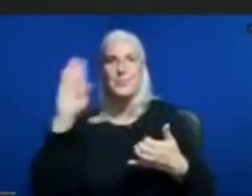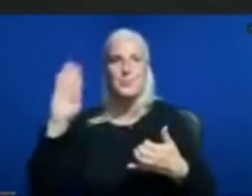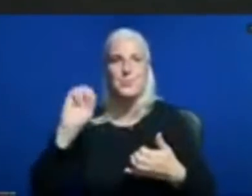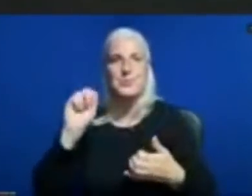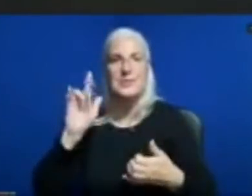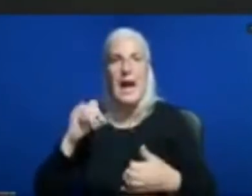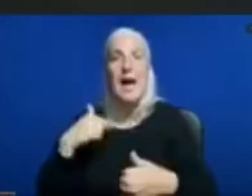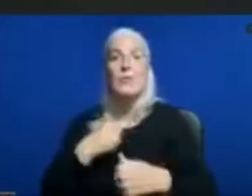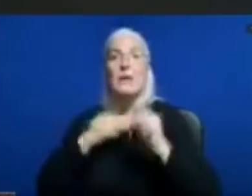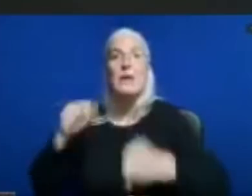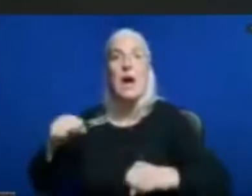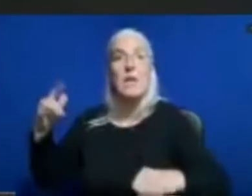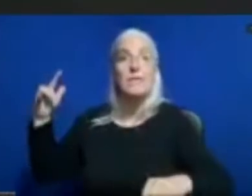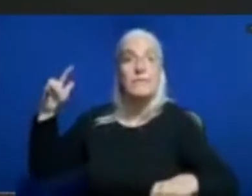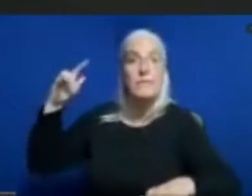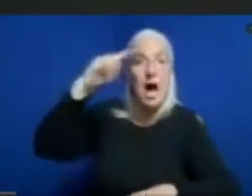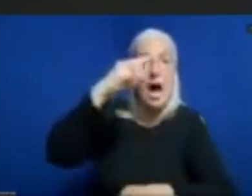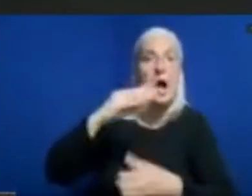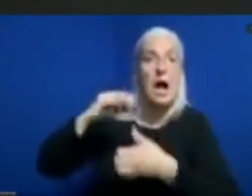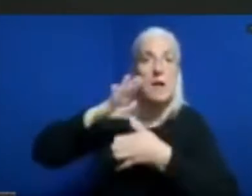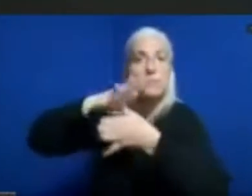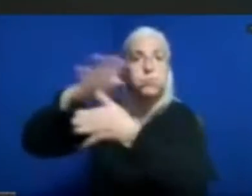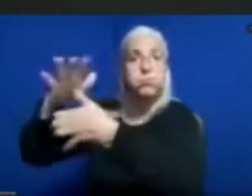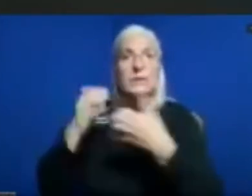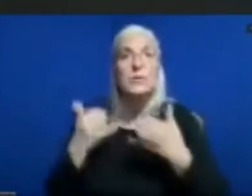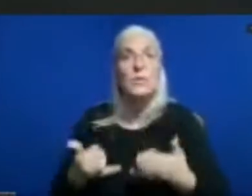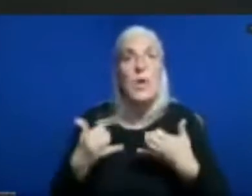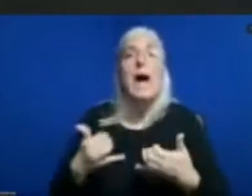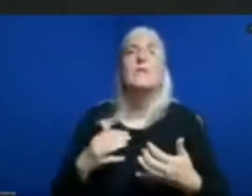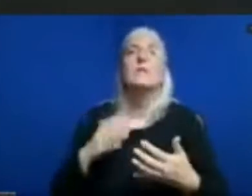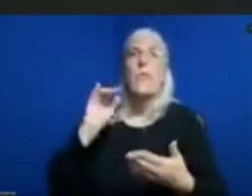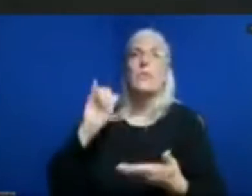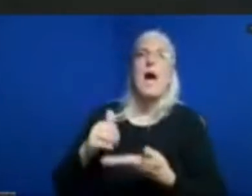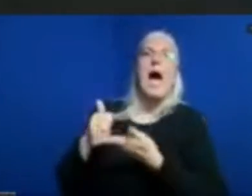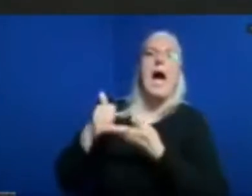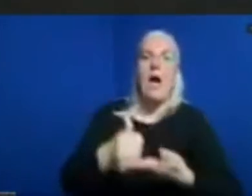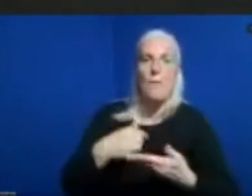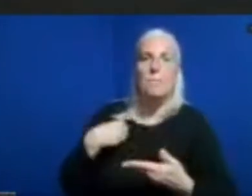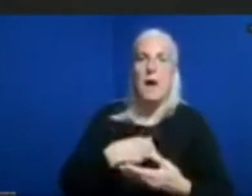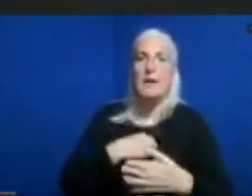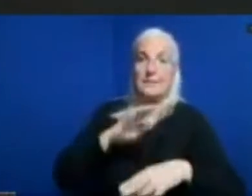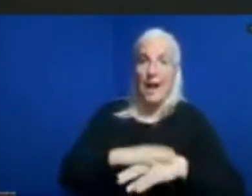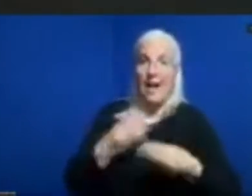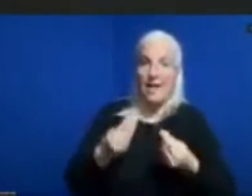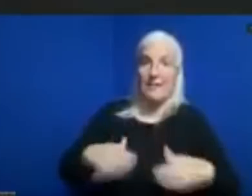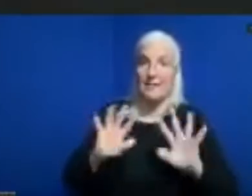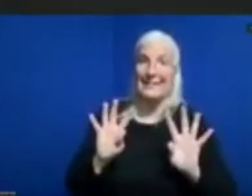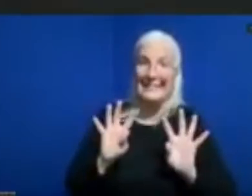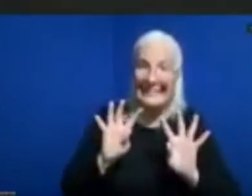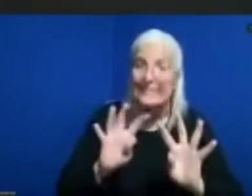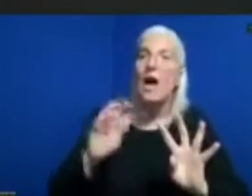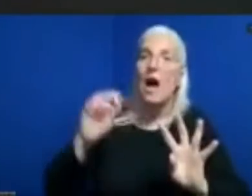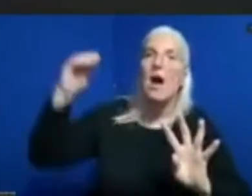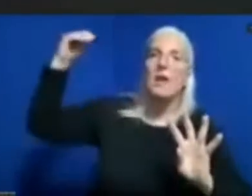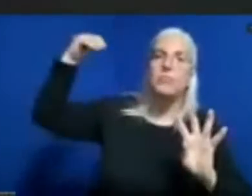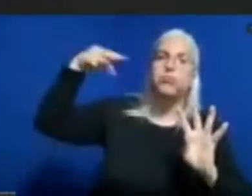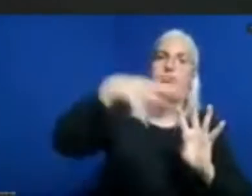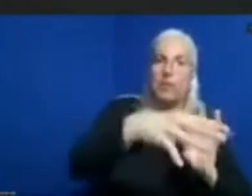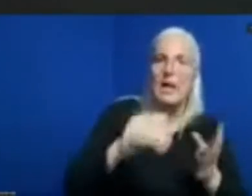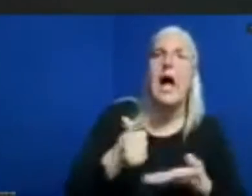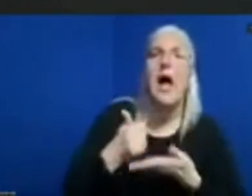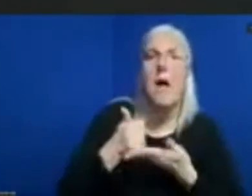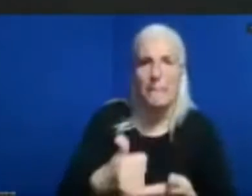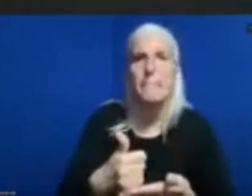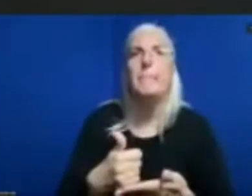firefighters on the ground some help. We use a lot of our fixed-wing air tankers dropping retardant on the eastern side of the fire